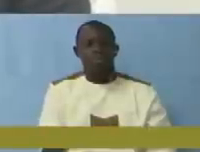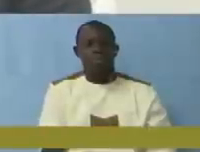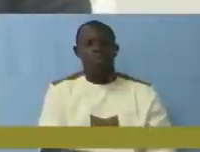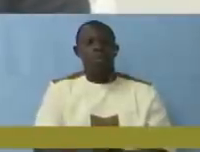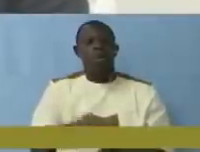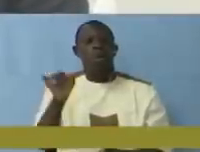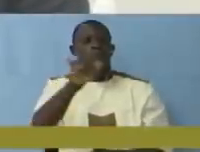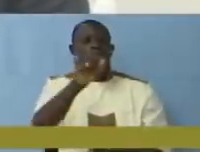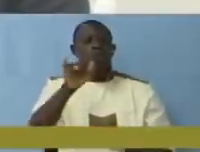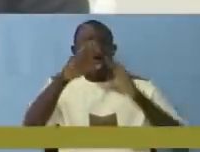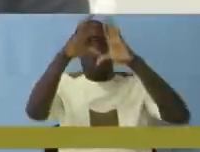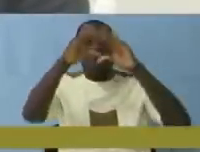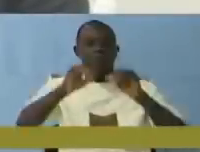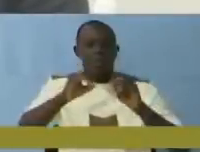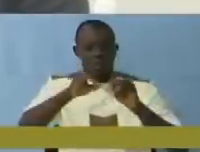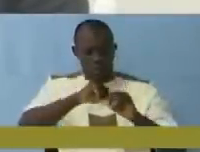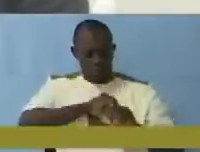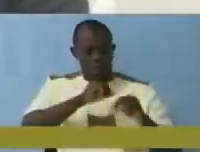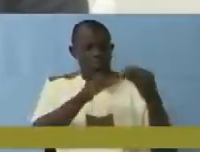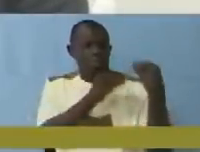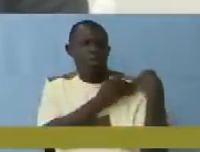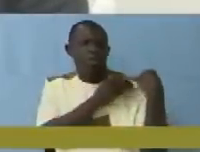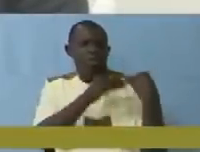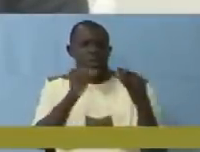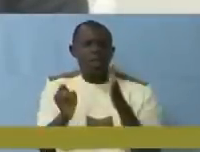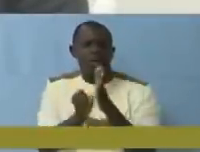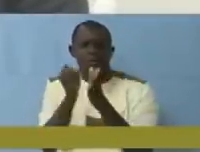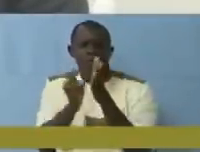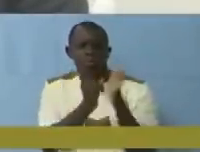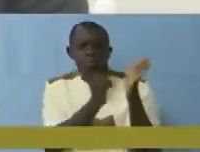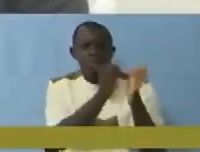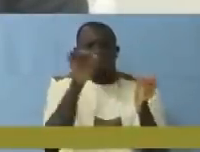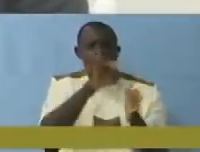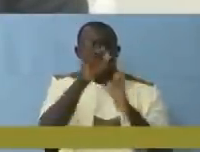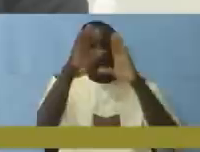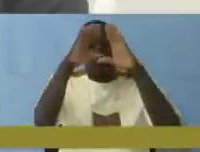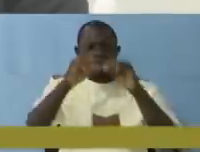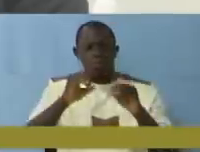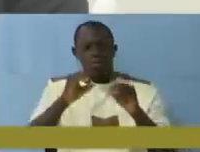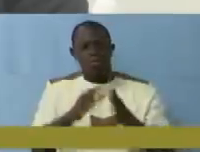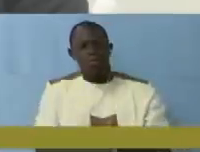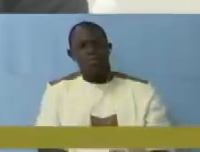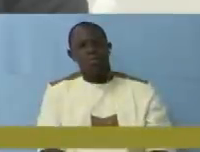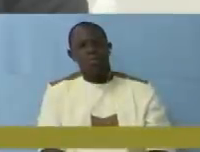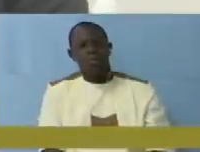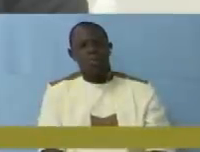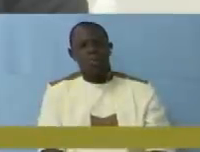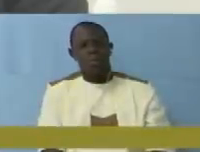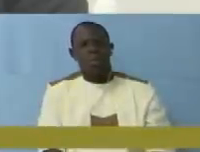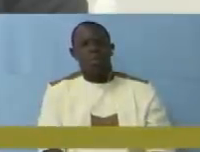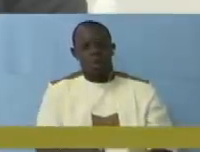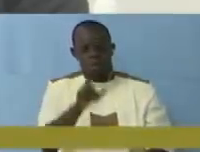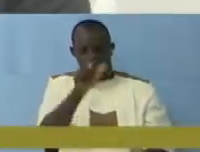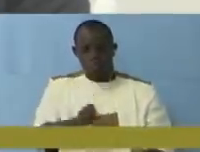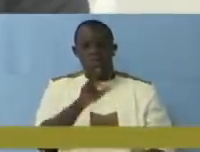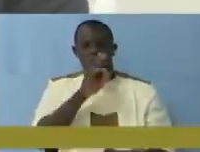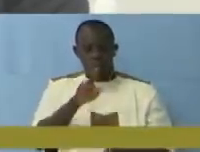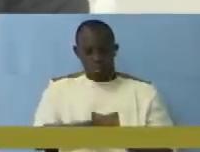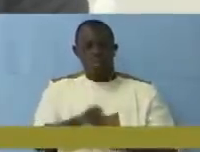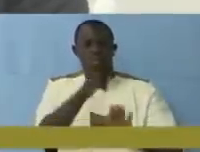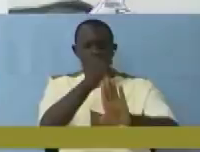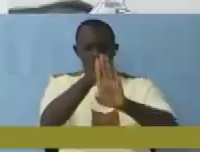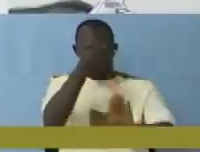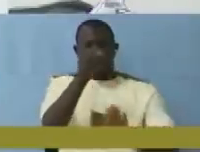which unit would investigate it? bunda jumale kamara ko nyin kisikisi ko kunyala The counter-espionage. wala mu